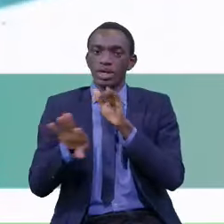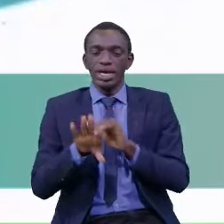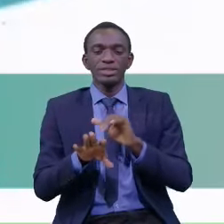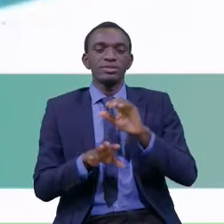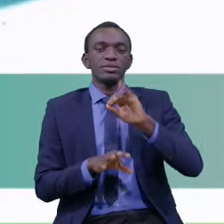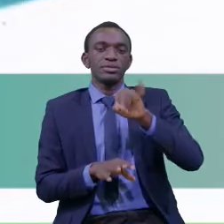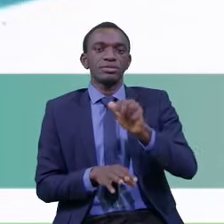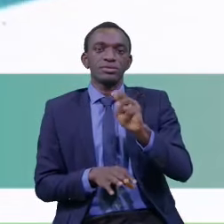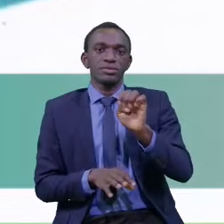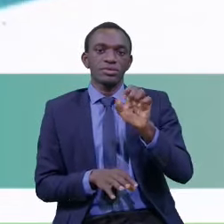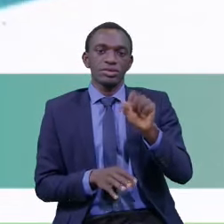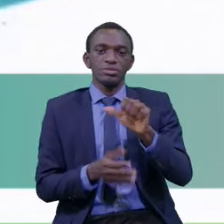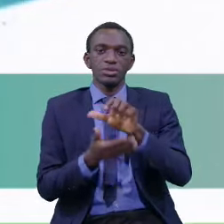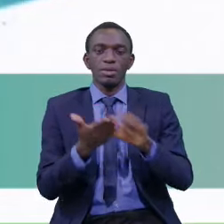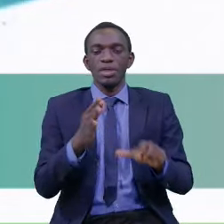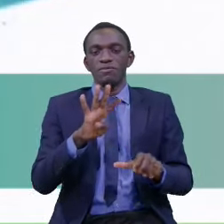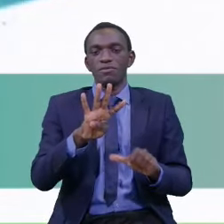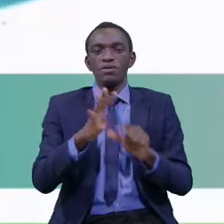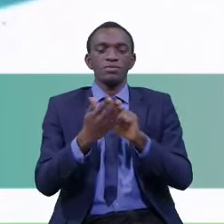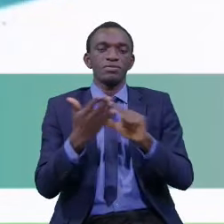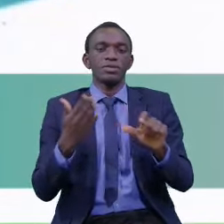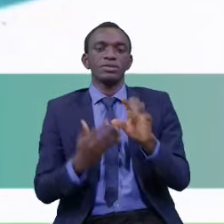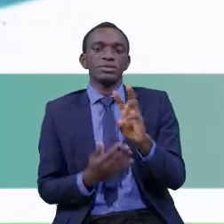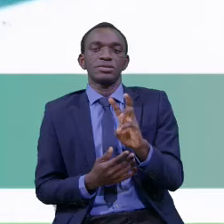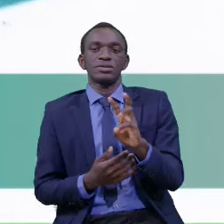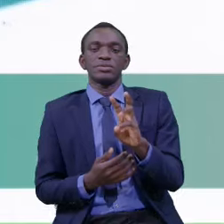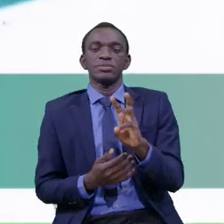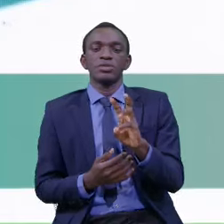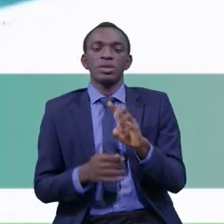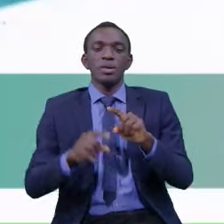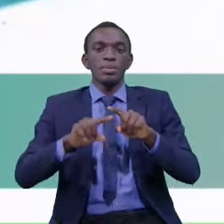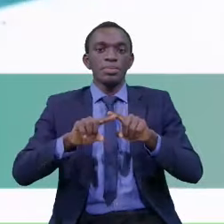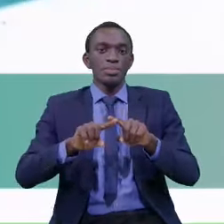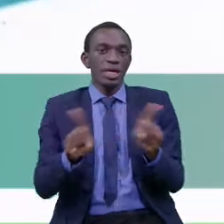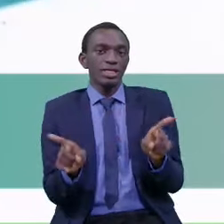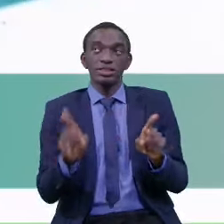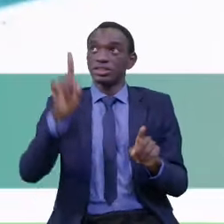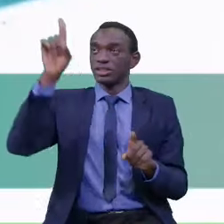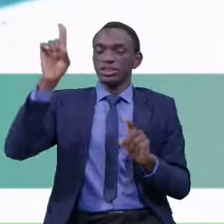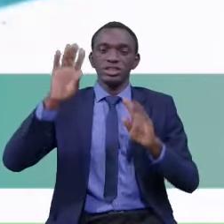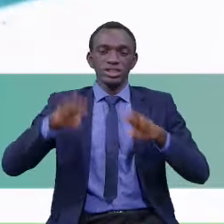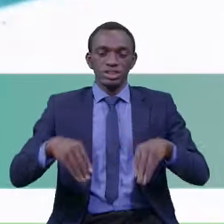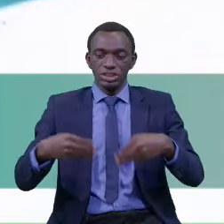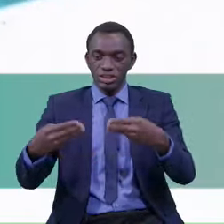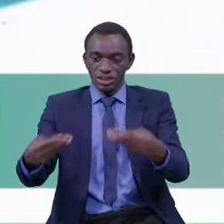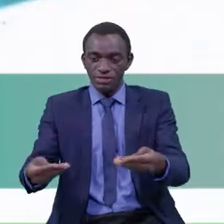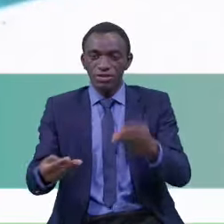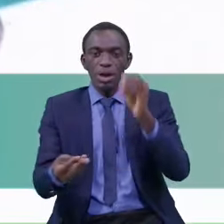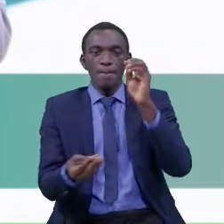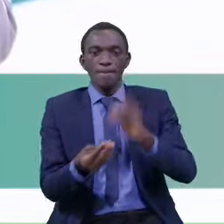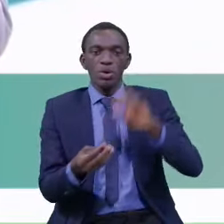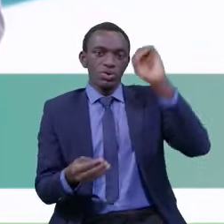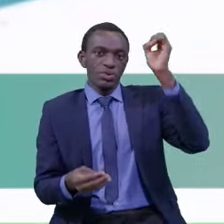In James chapter 4, verse 6, but he giveth more grace. But